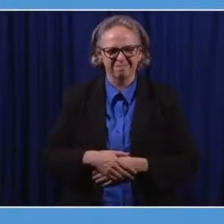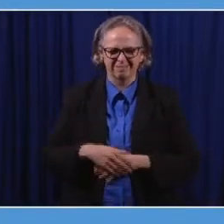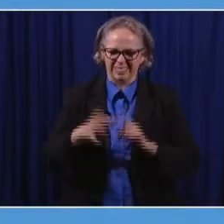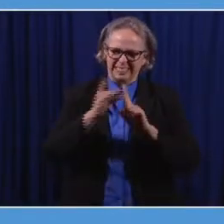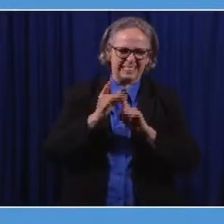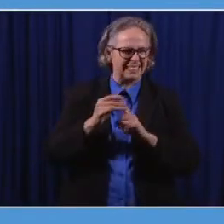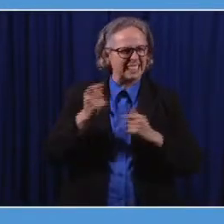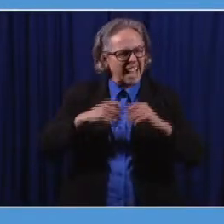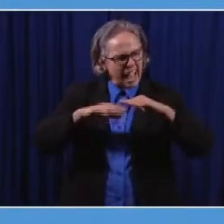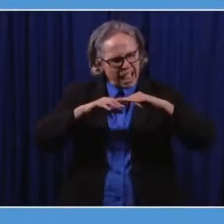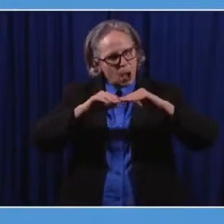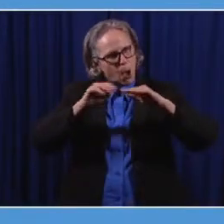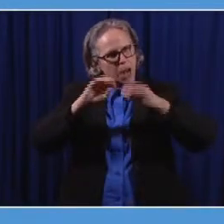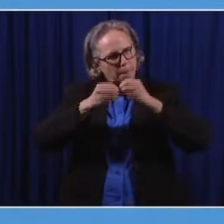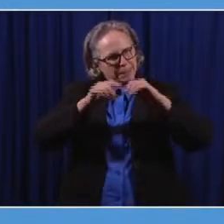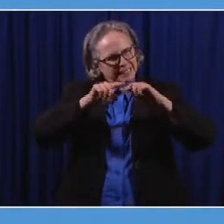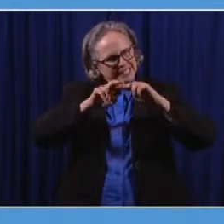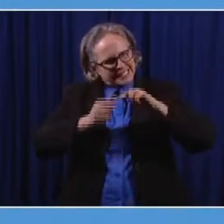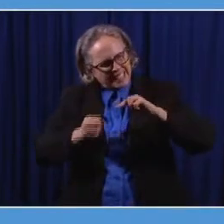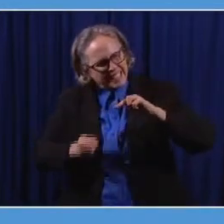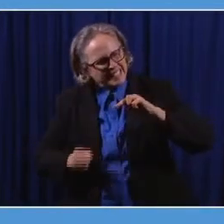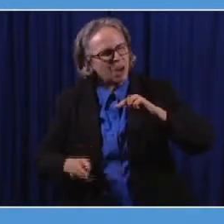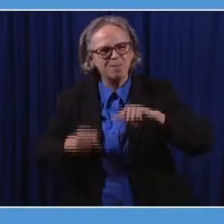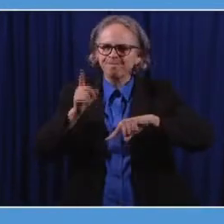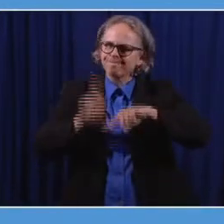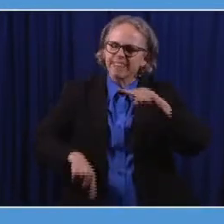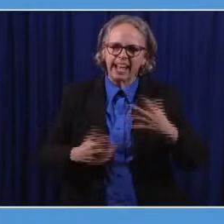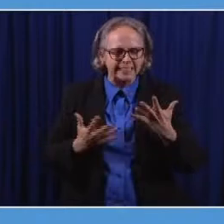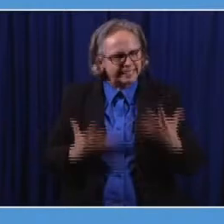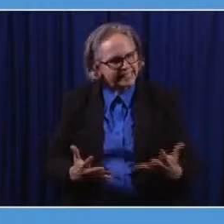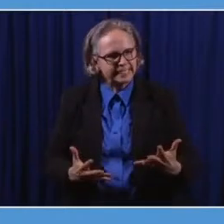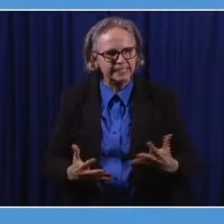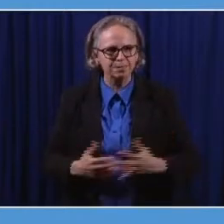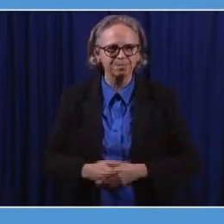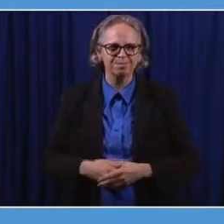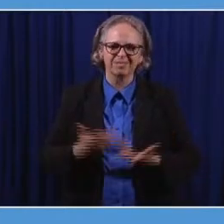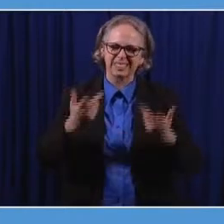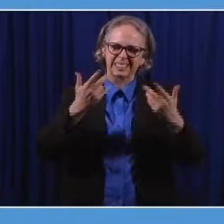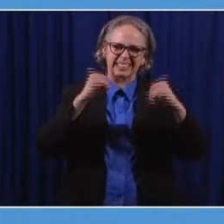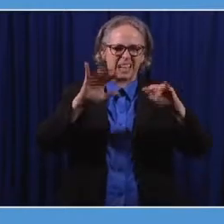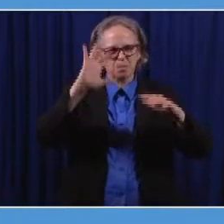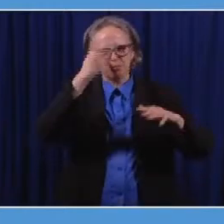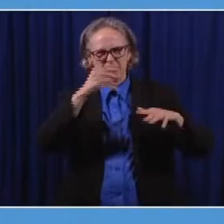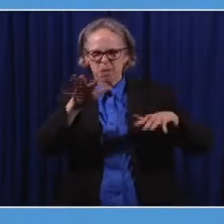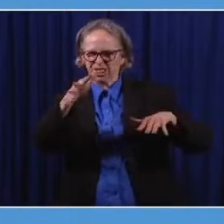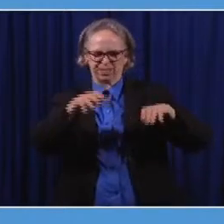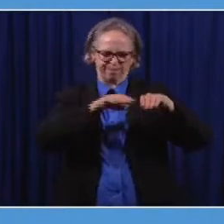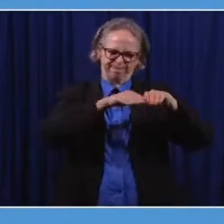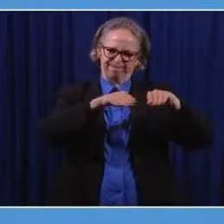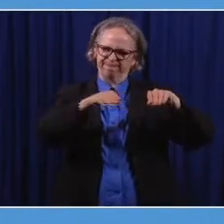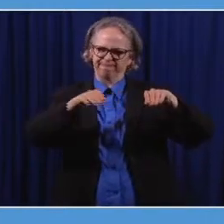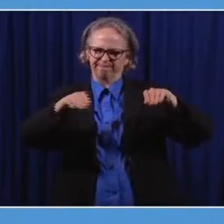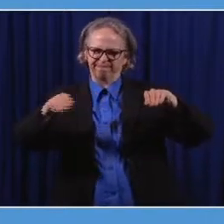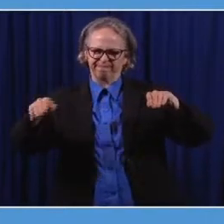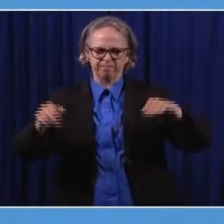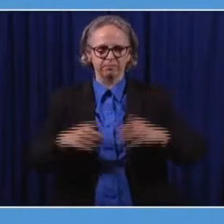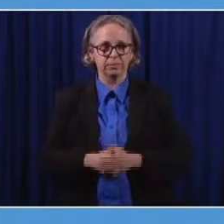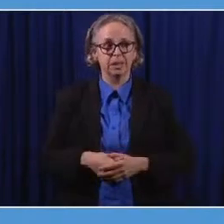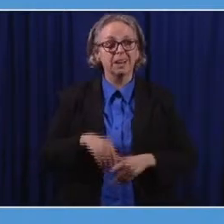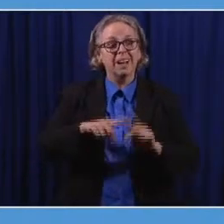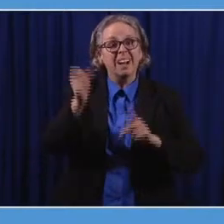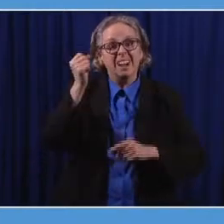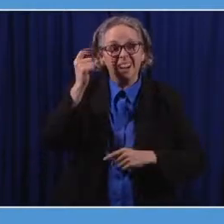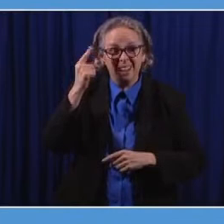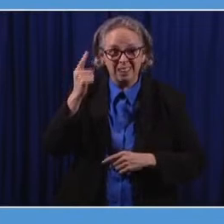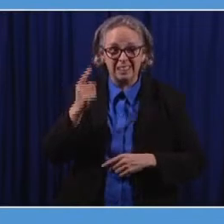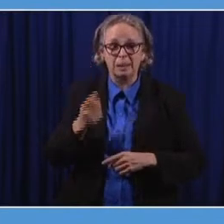cases down significantly, fairly flat in regard to that. Tragically, 25 deaths have been reported to